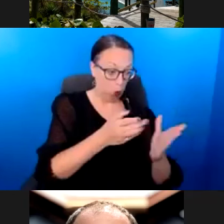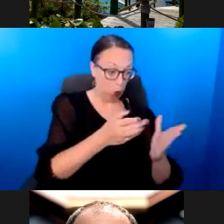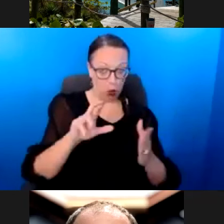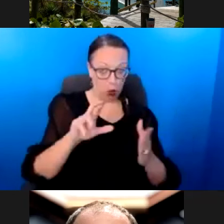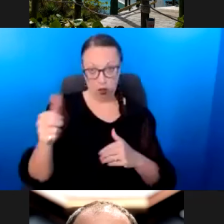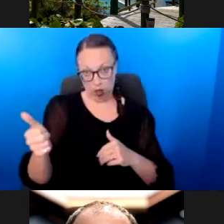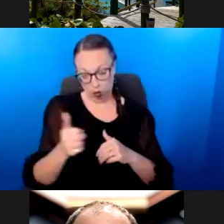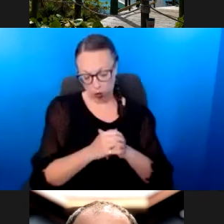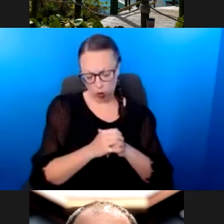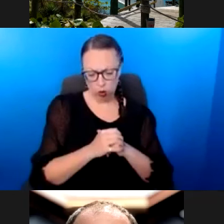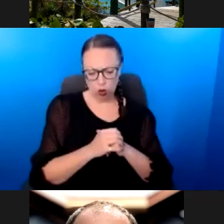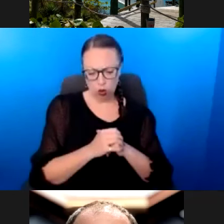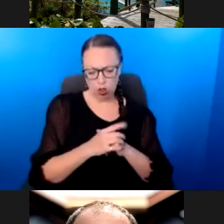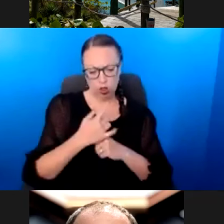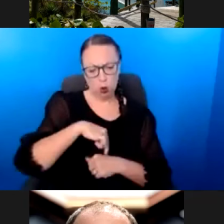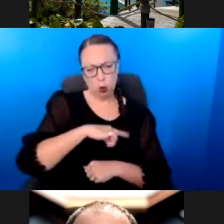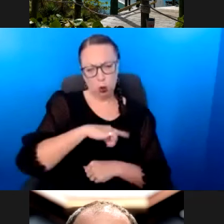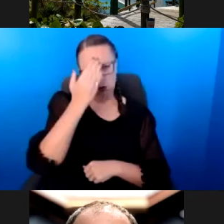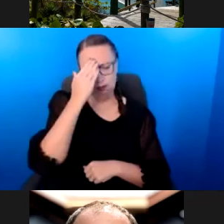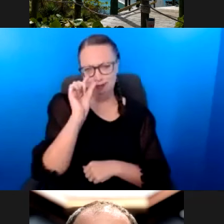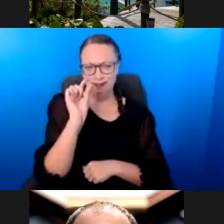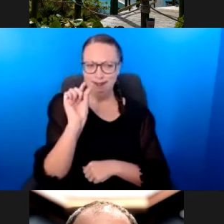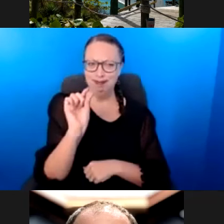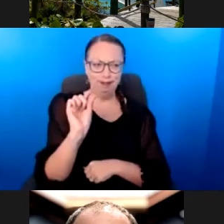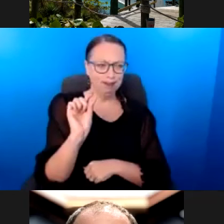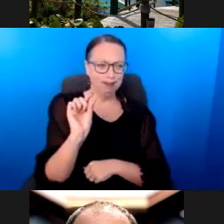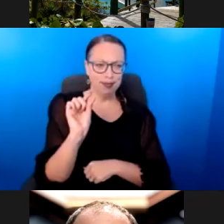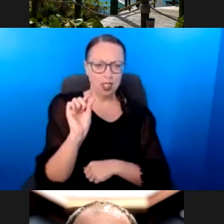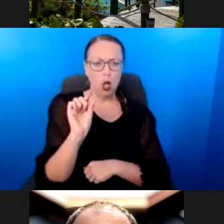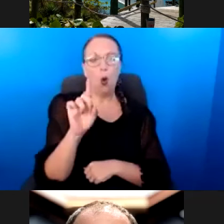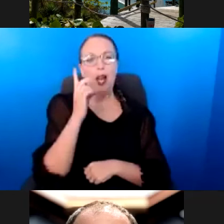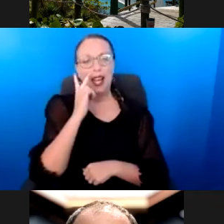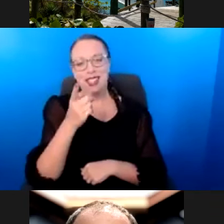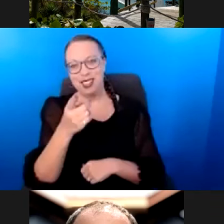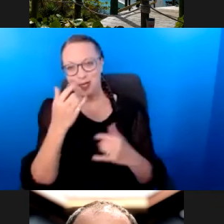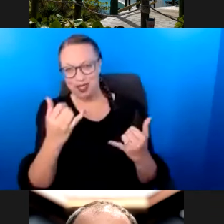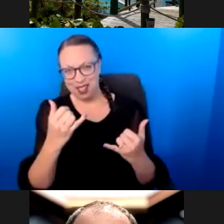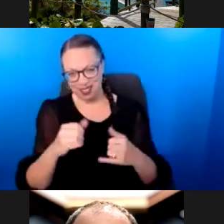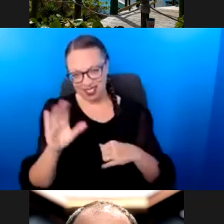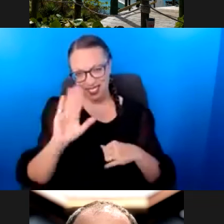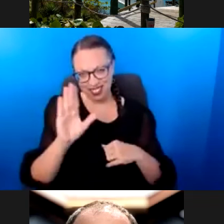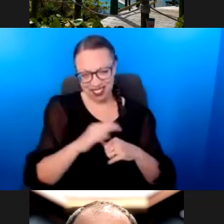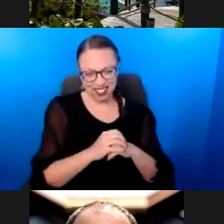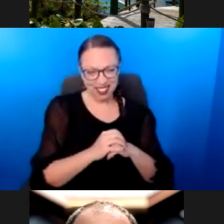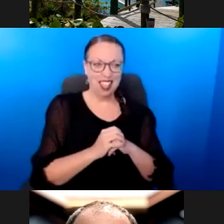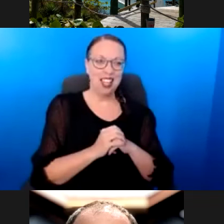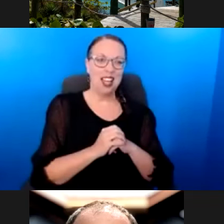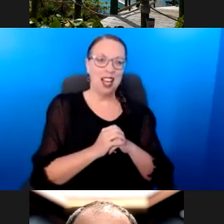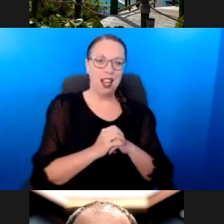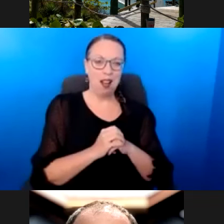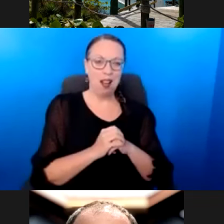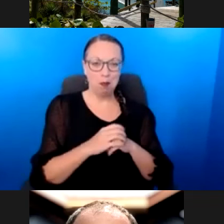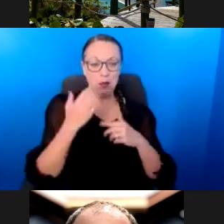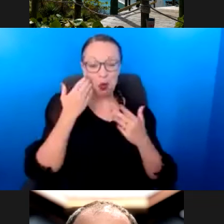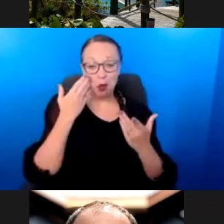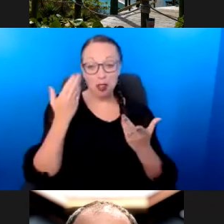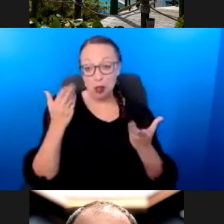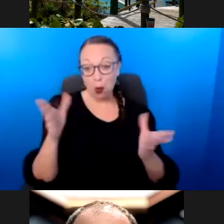we know so little about this. Oh, there you are. I can see on the screen. And we just don't know. I mean, when